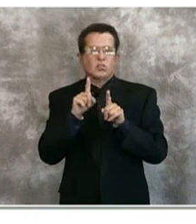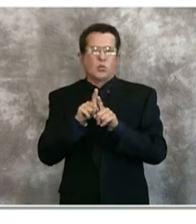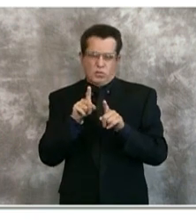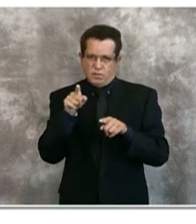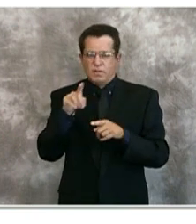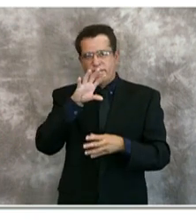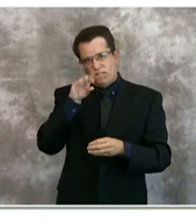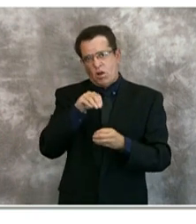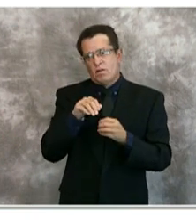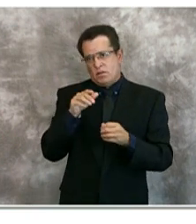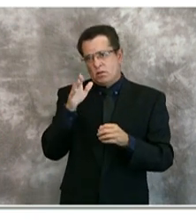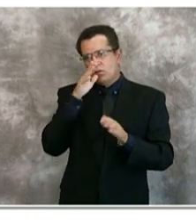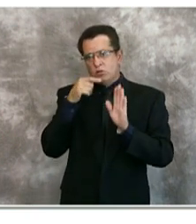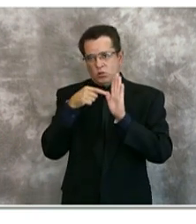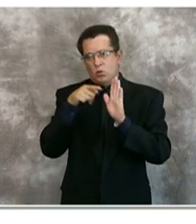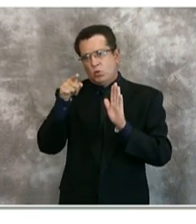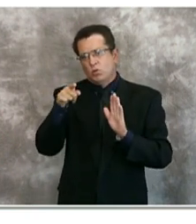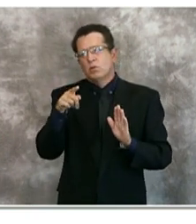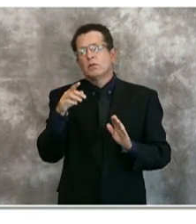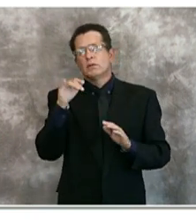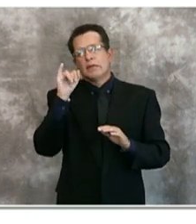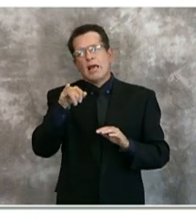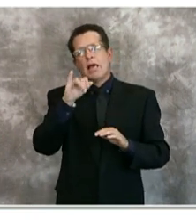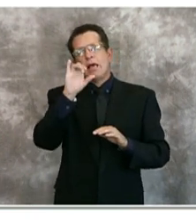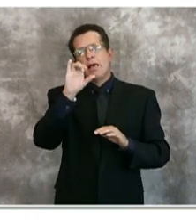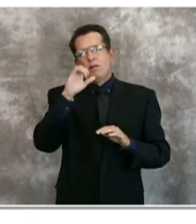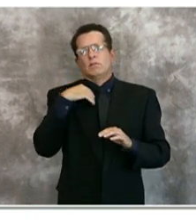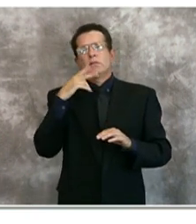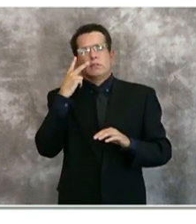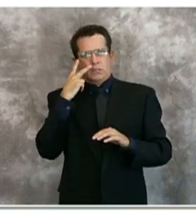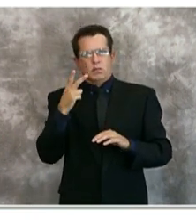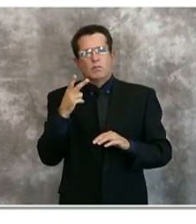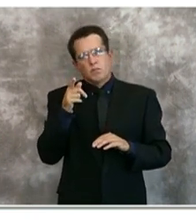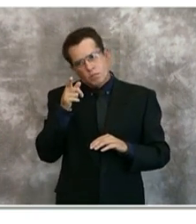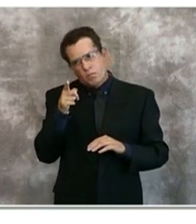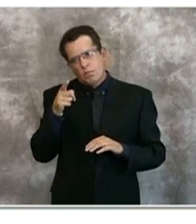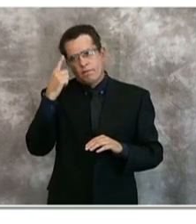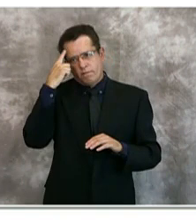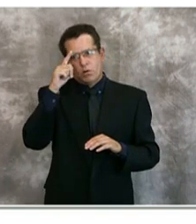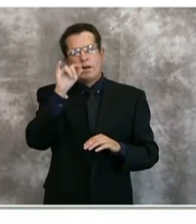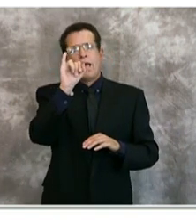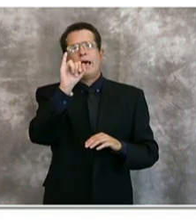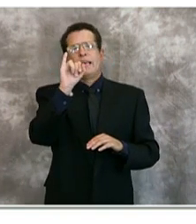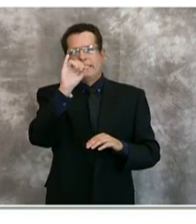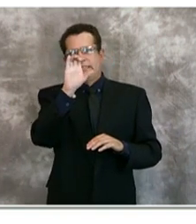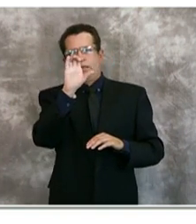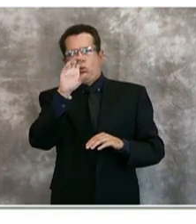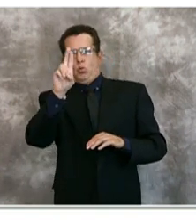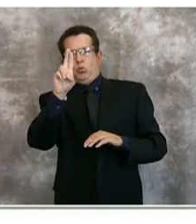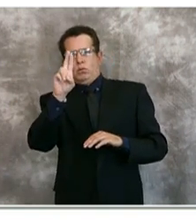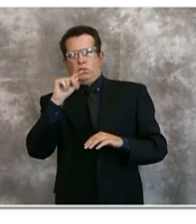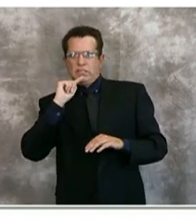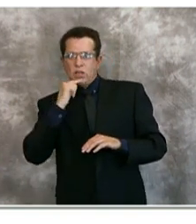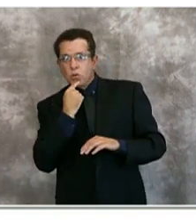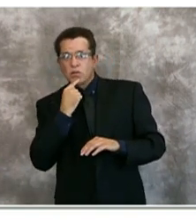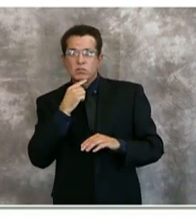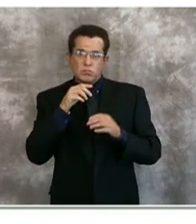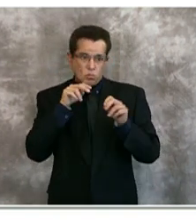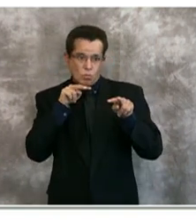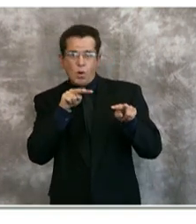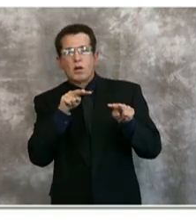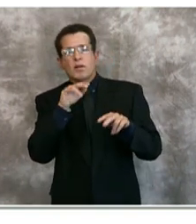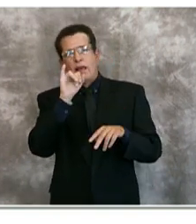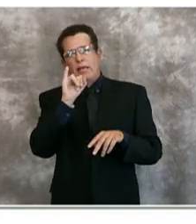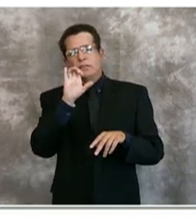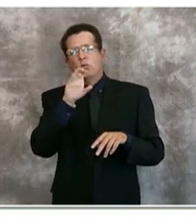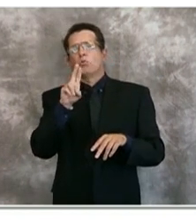slide, we are seeing an increase in ICUs. And let's go